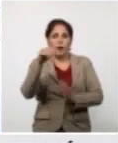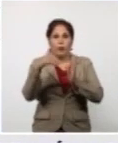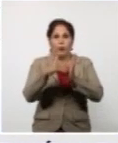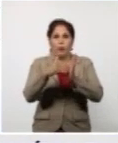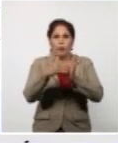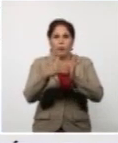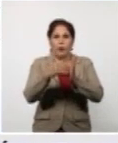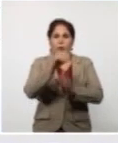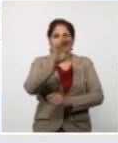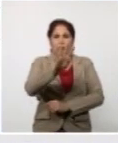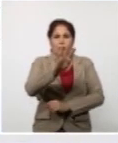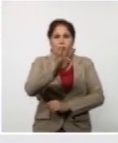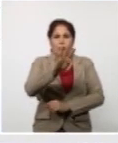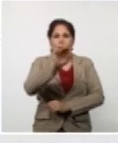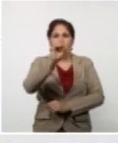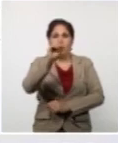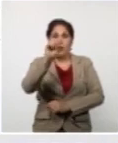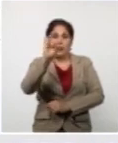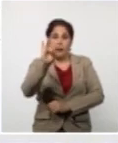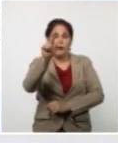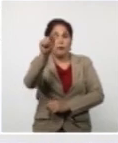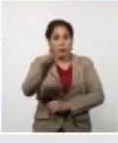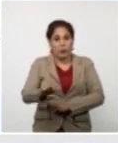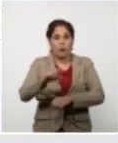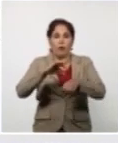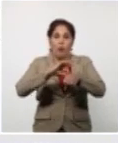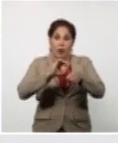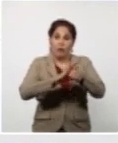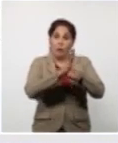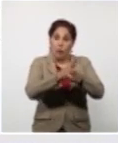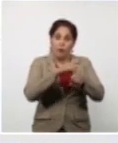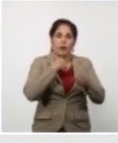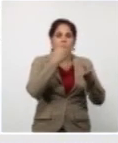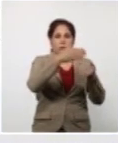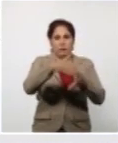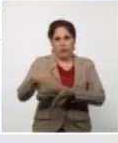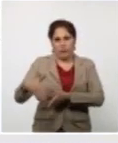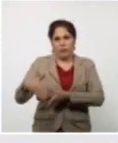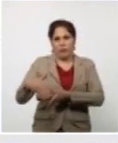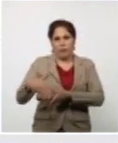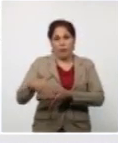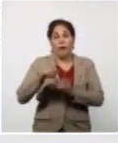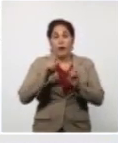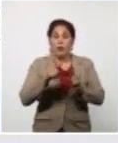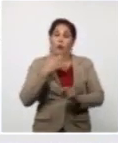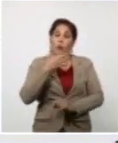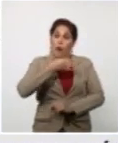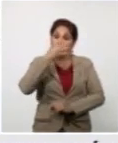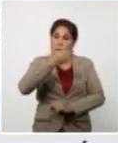4,143 people died in our region, for a total of